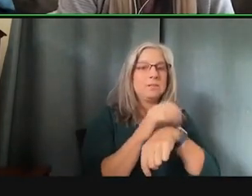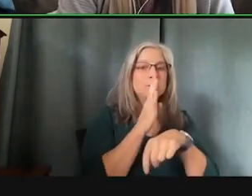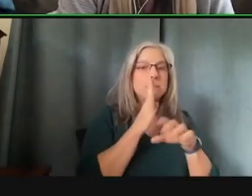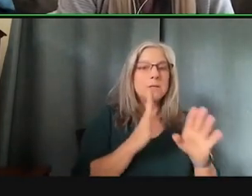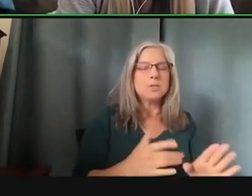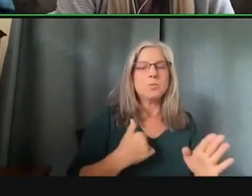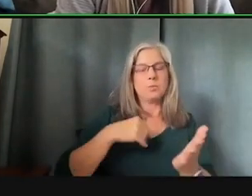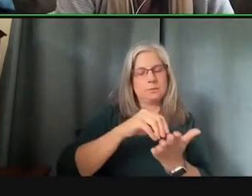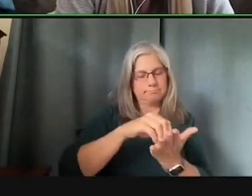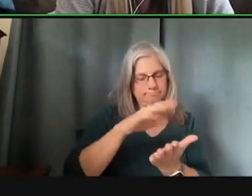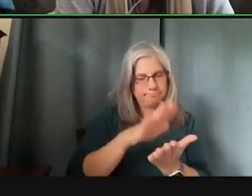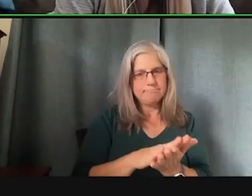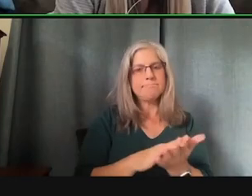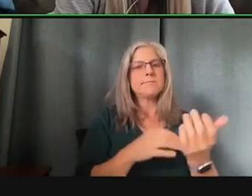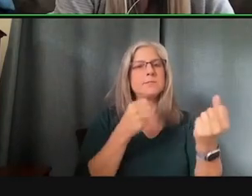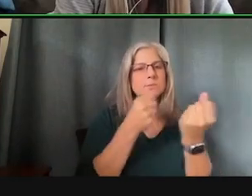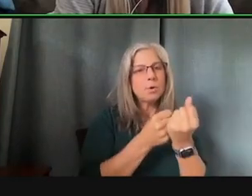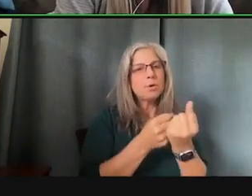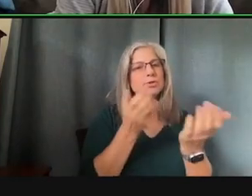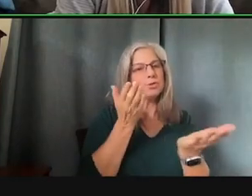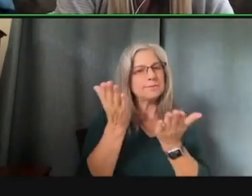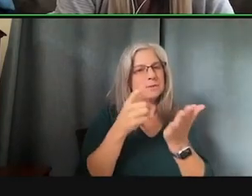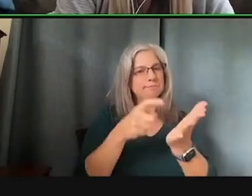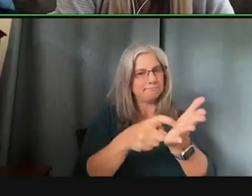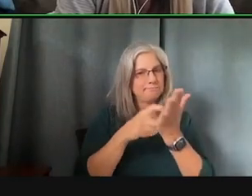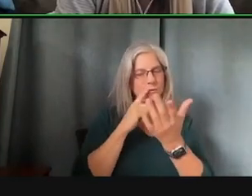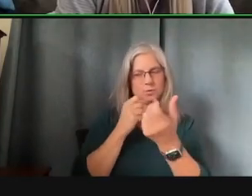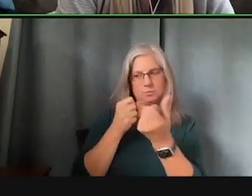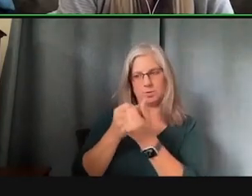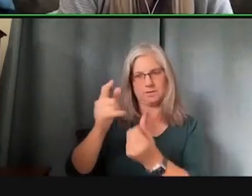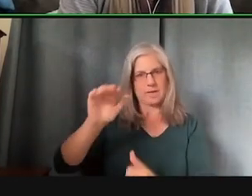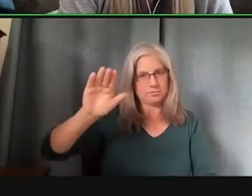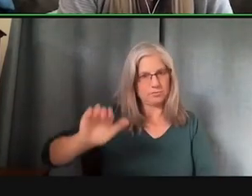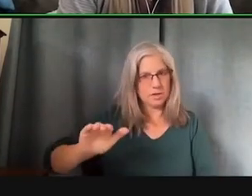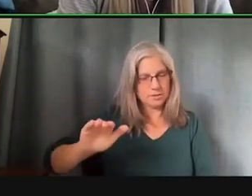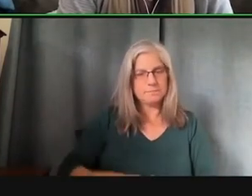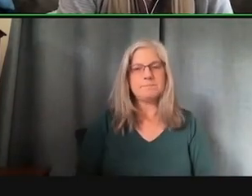any supports or services that are required to support that student.